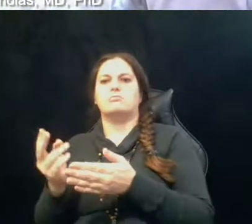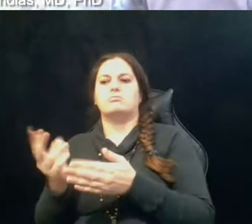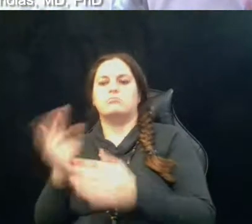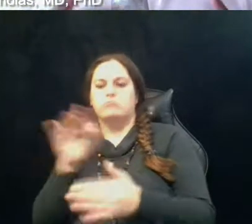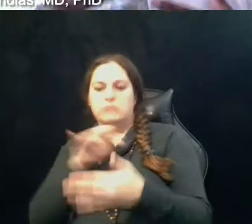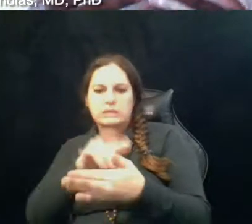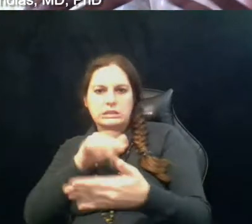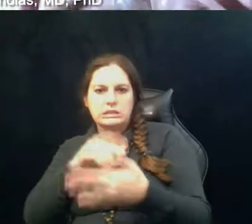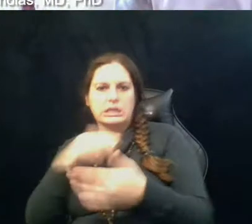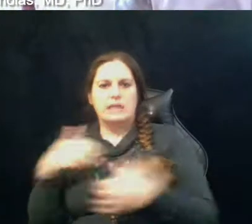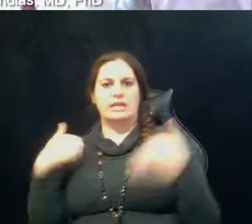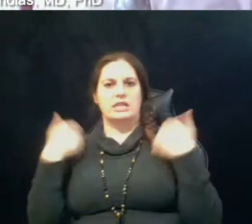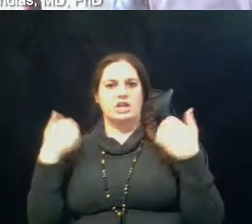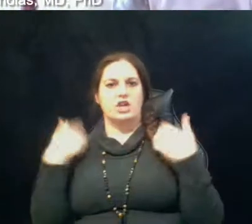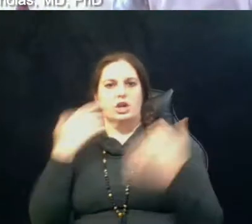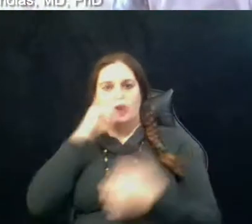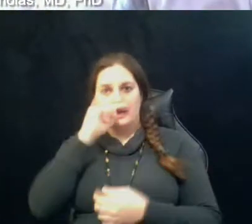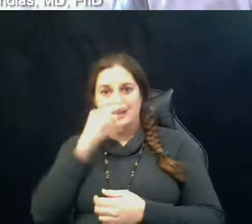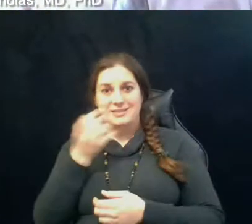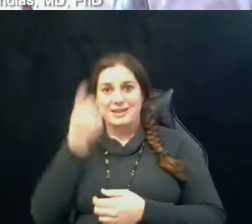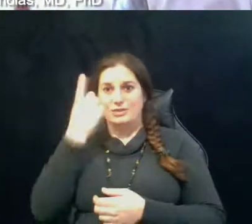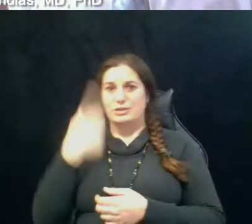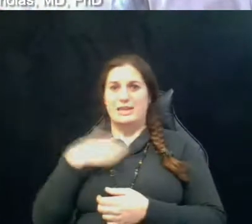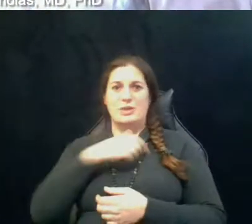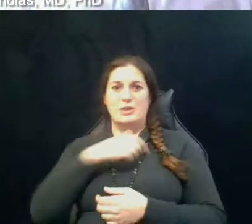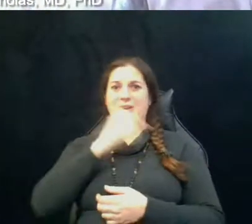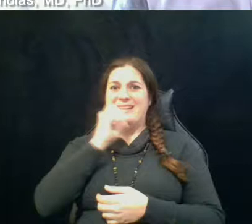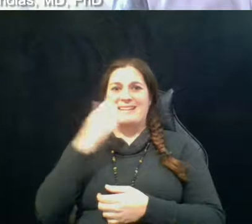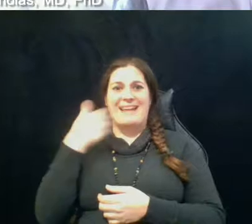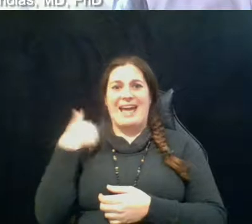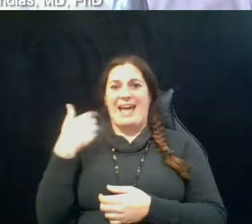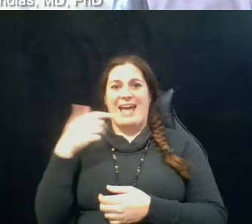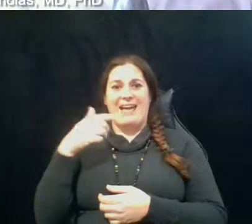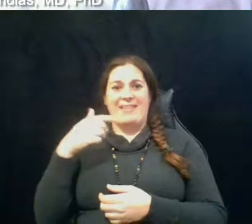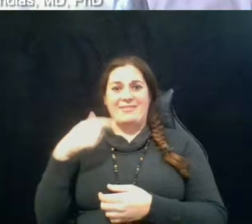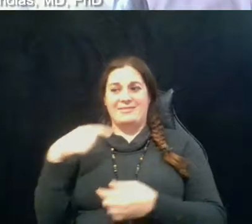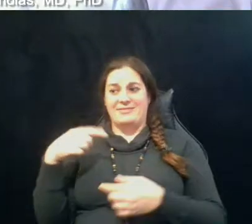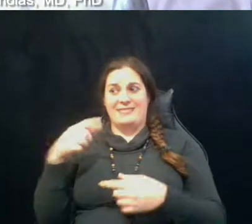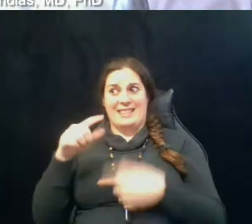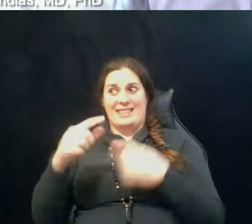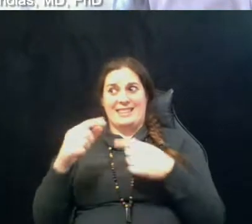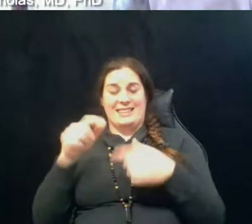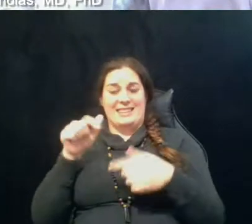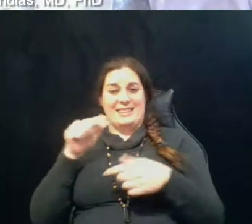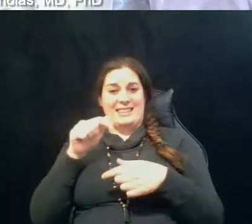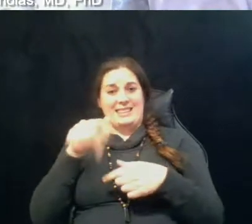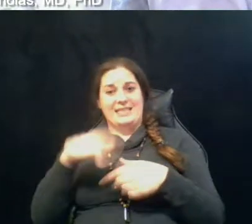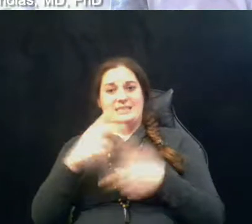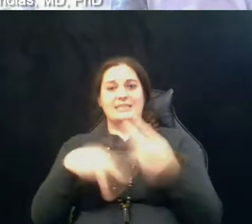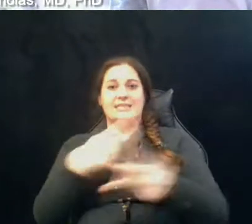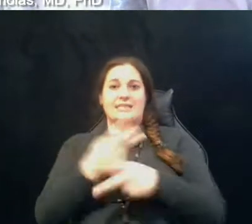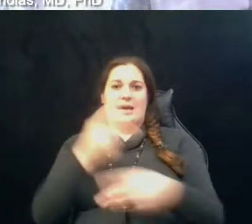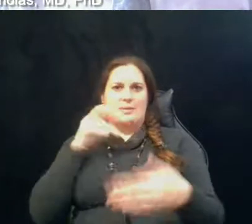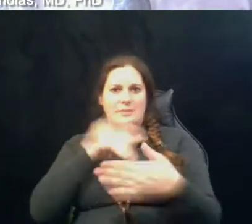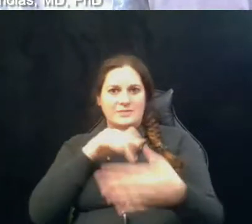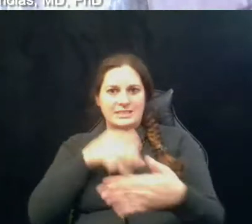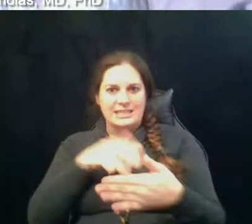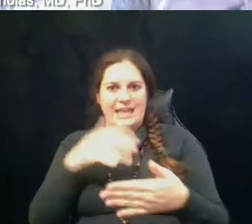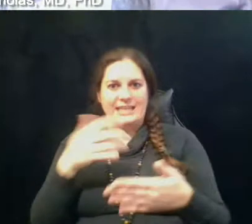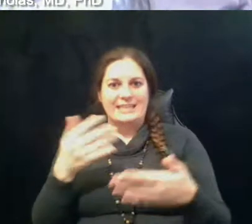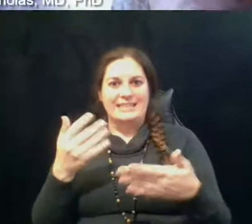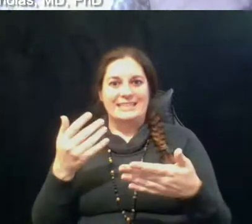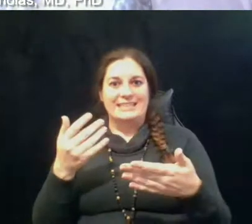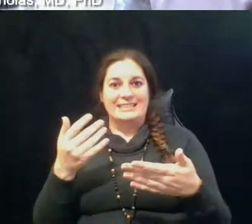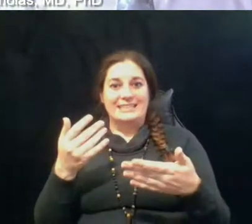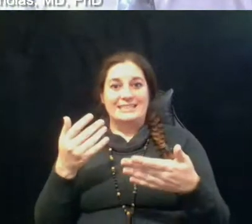process. We didn't have these words, places, and spaces 18 months ago, okay? This is the gestation period of an elephant.